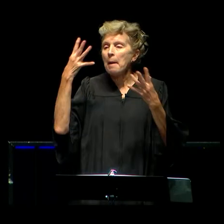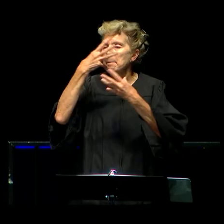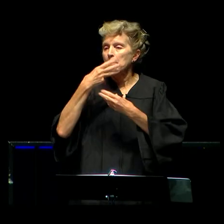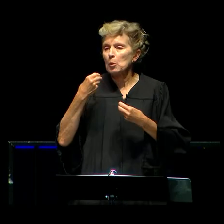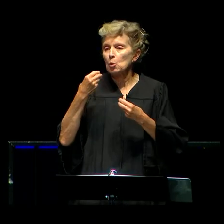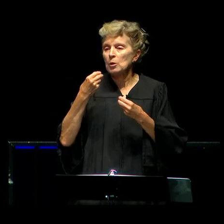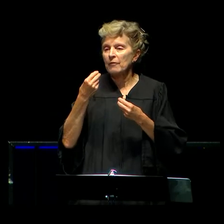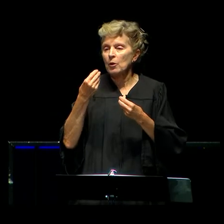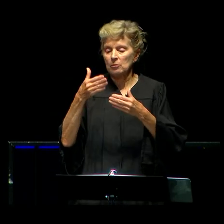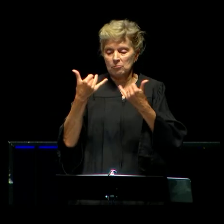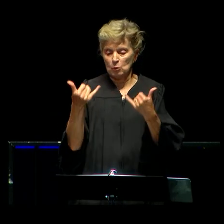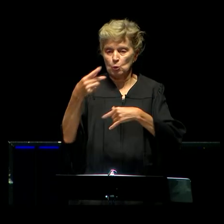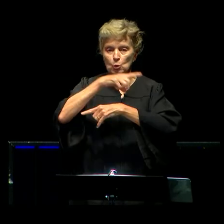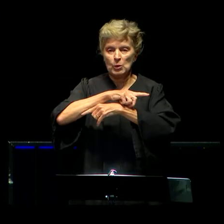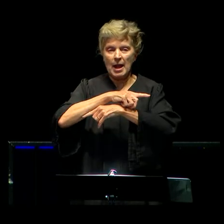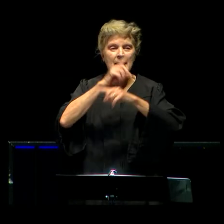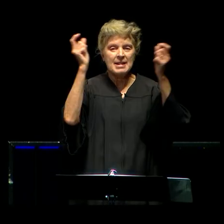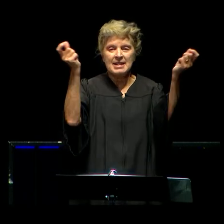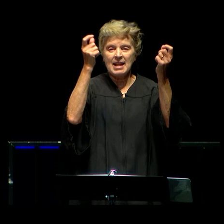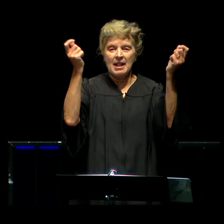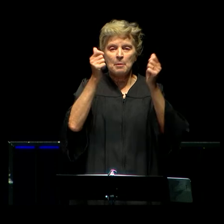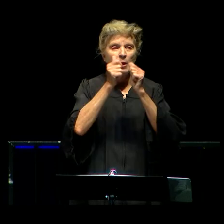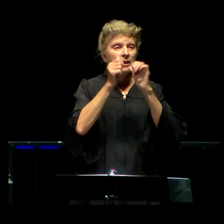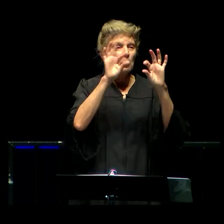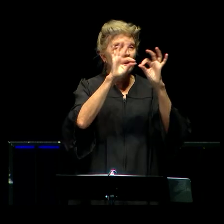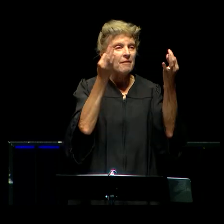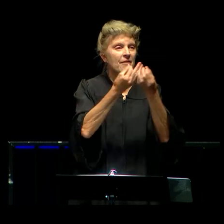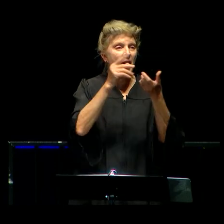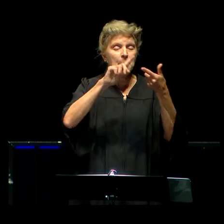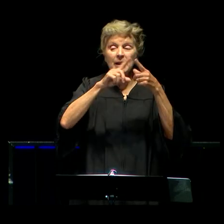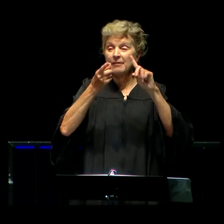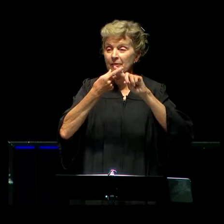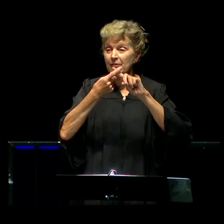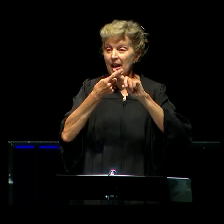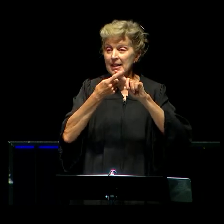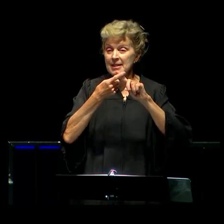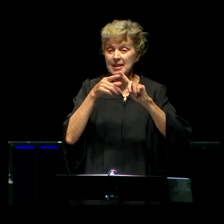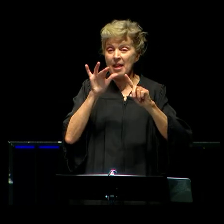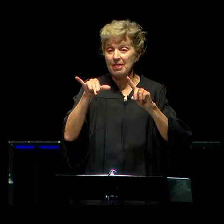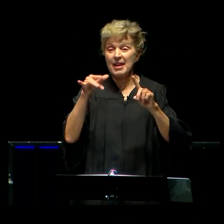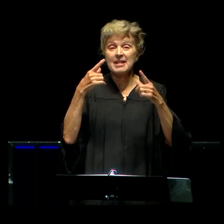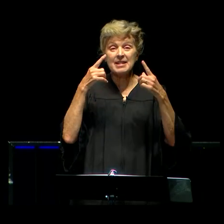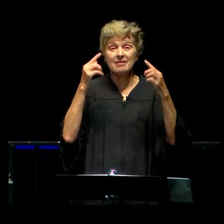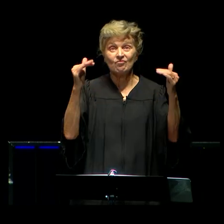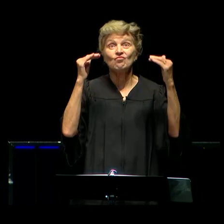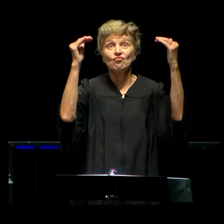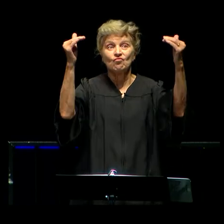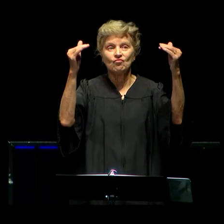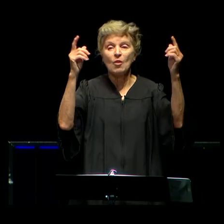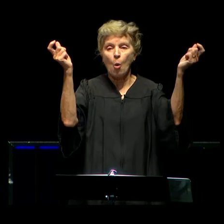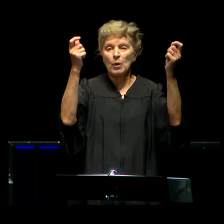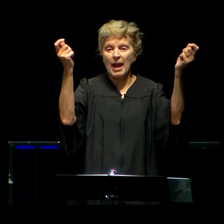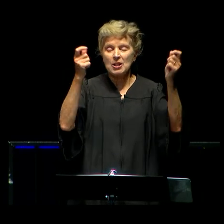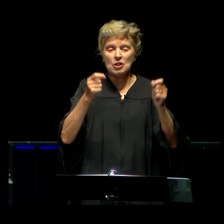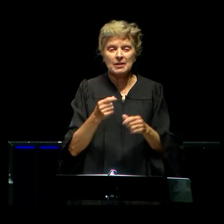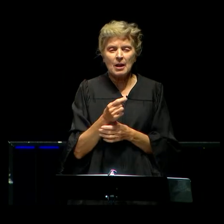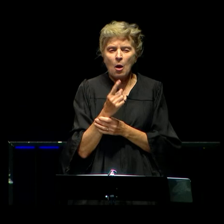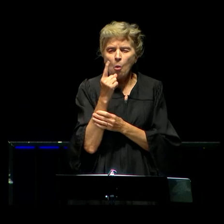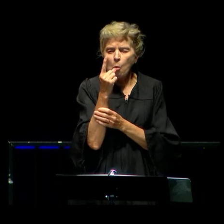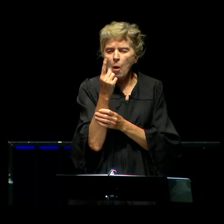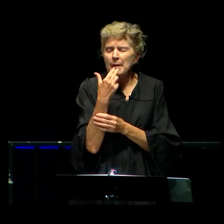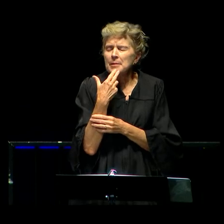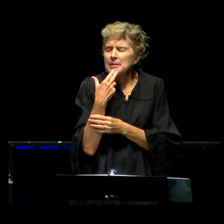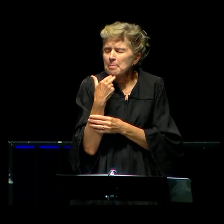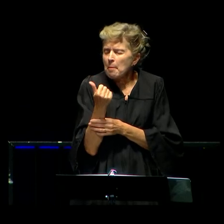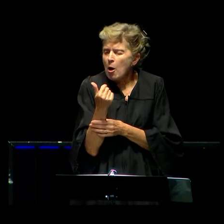your day, celebrating with families and friends this momentous occasion. I just have one little thing